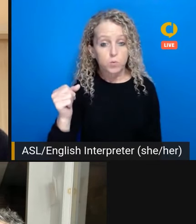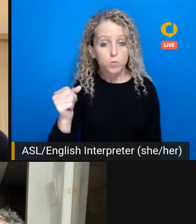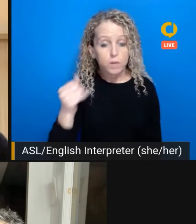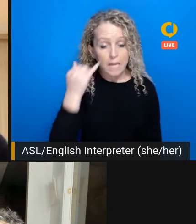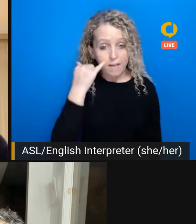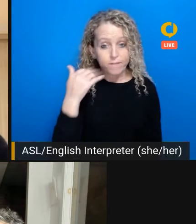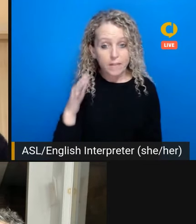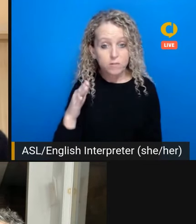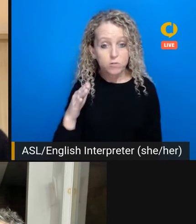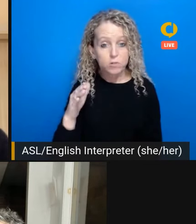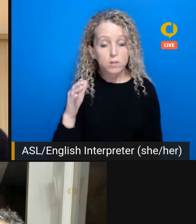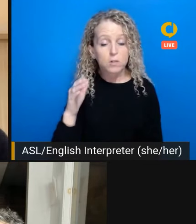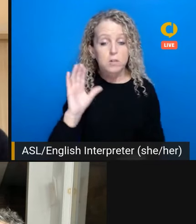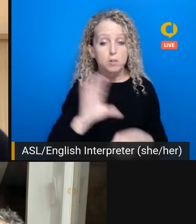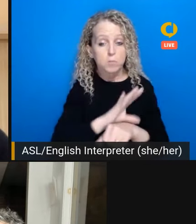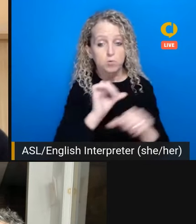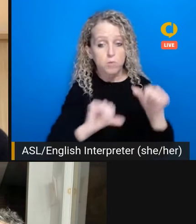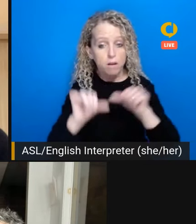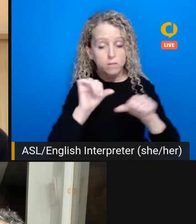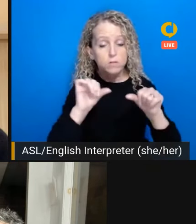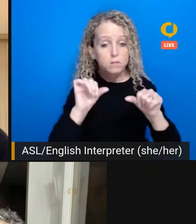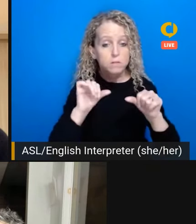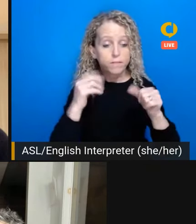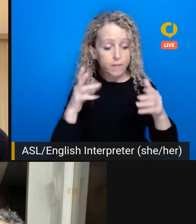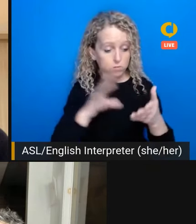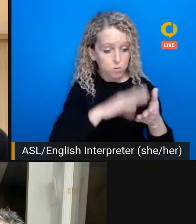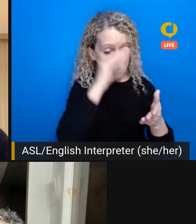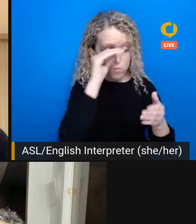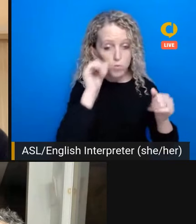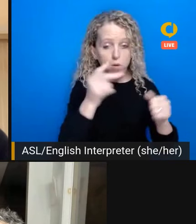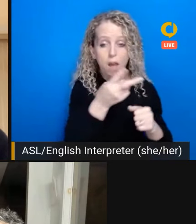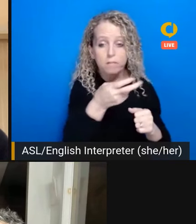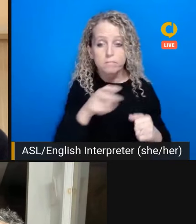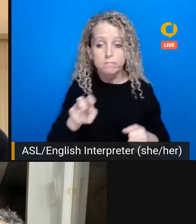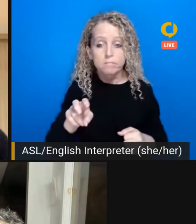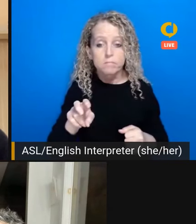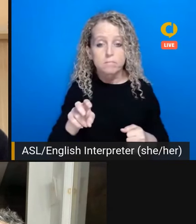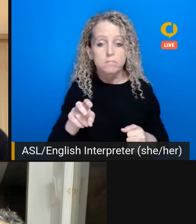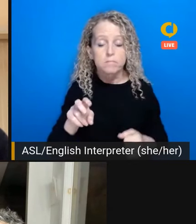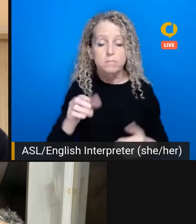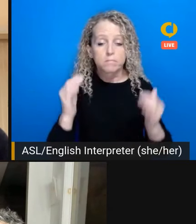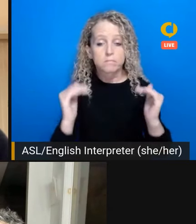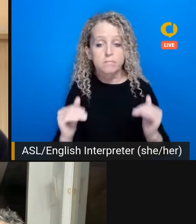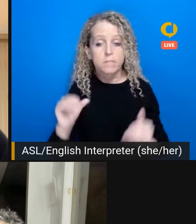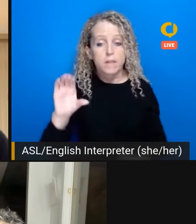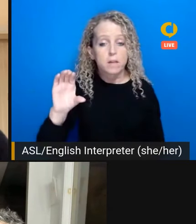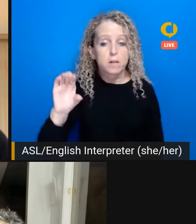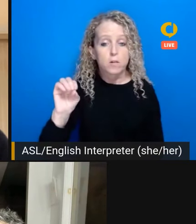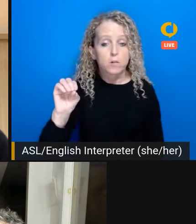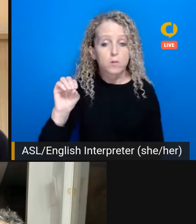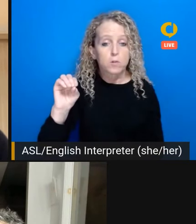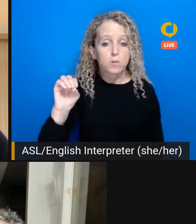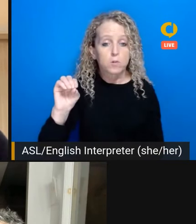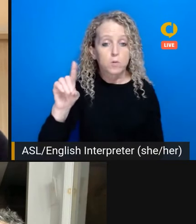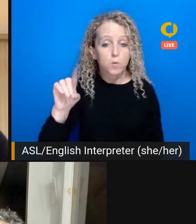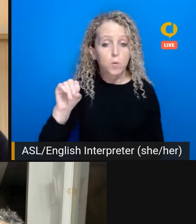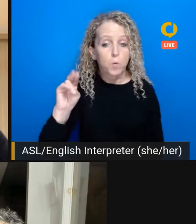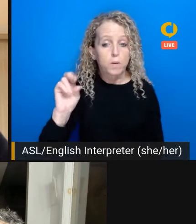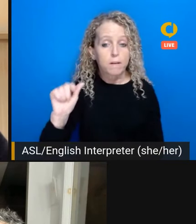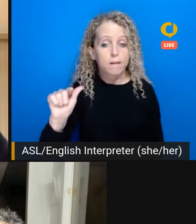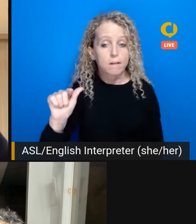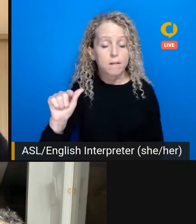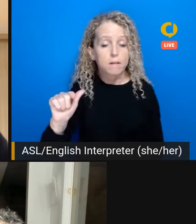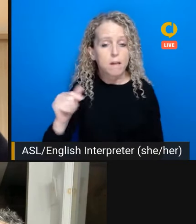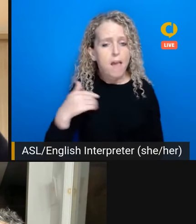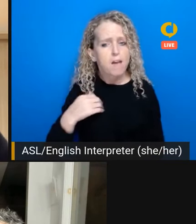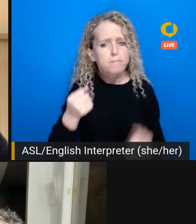move into coding. And you know, there are also lots of open source initiatives too, and I'm